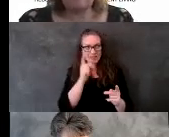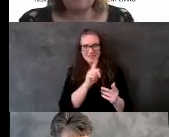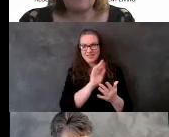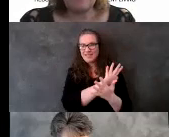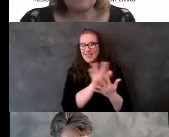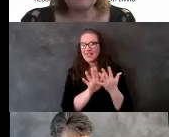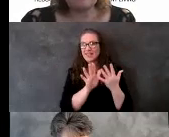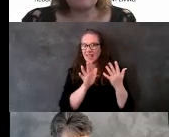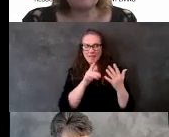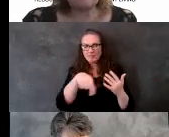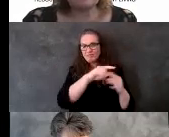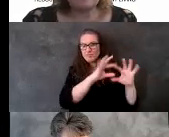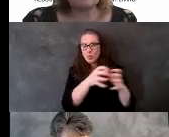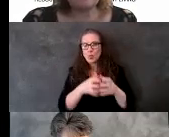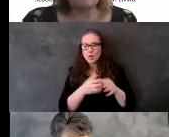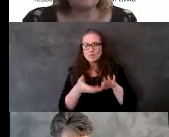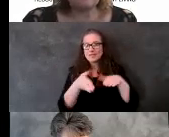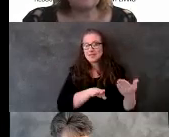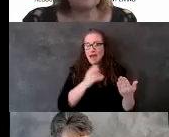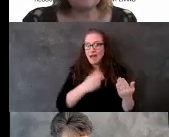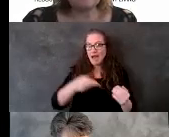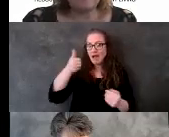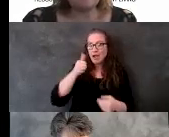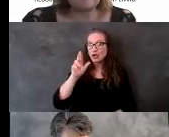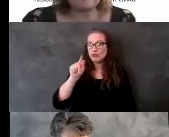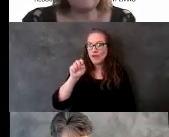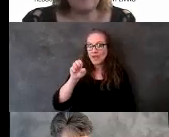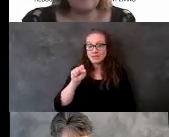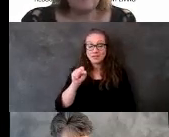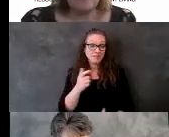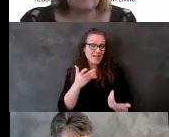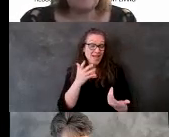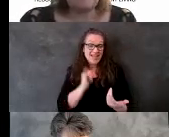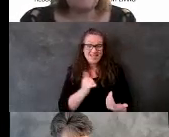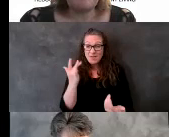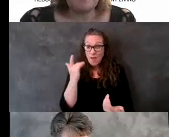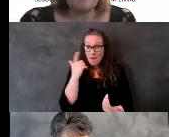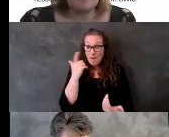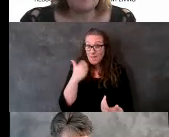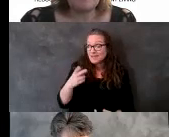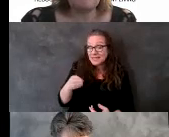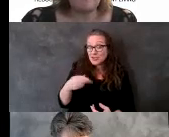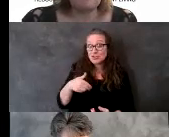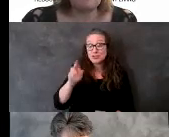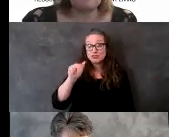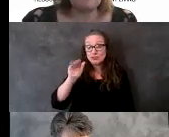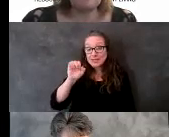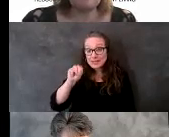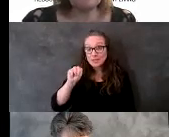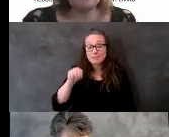And a lot of that has to do with just the legacy of racism and ableism that has been a part of